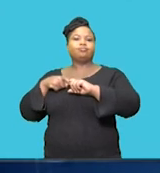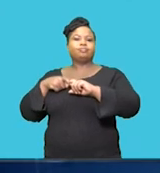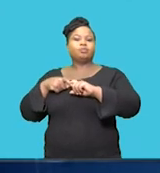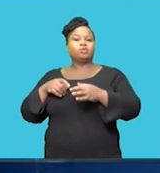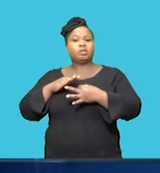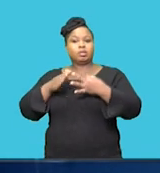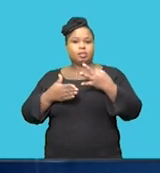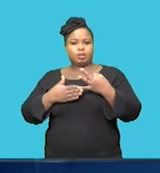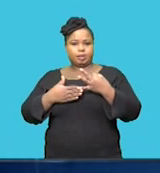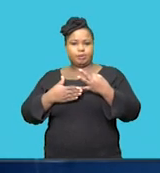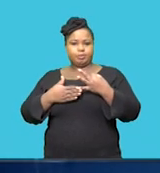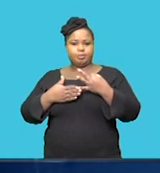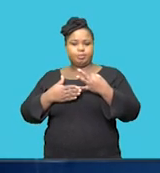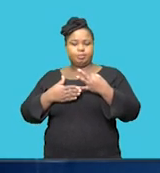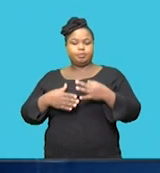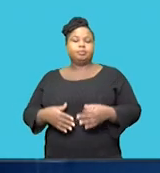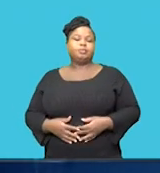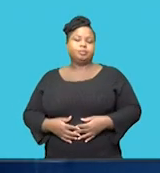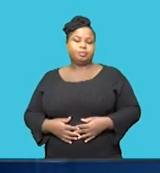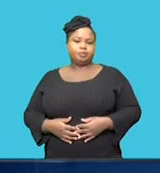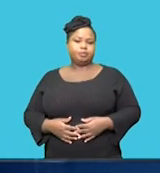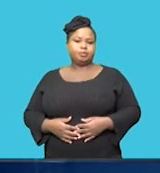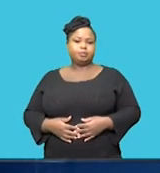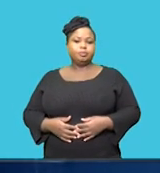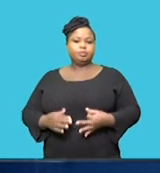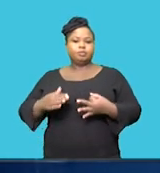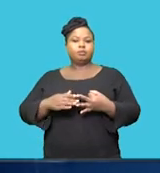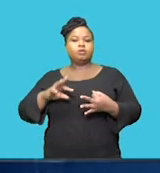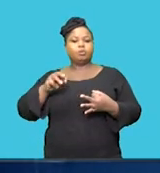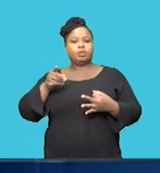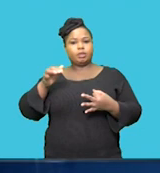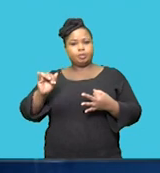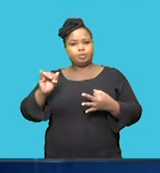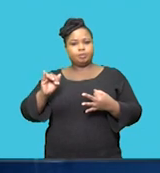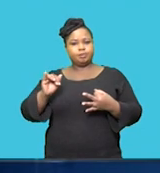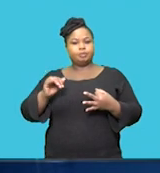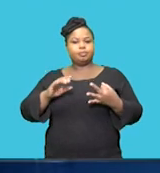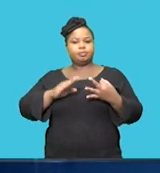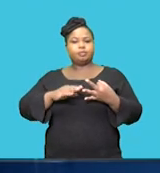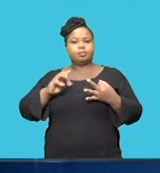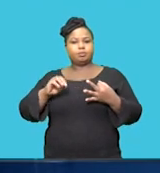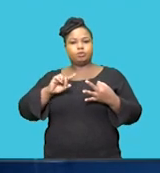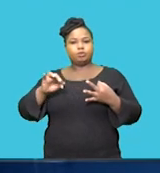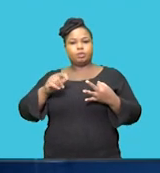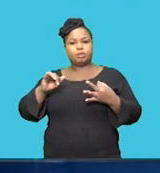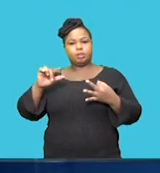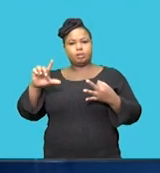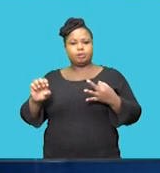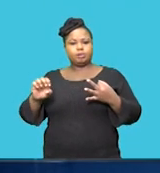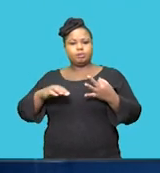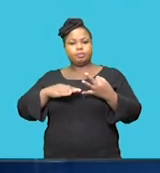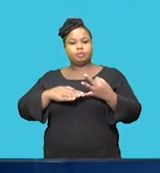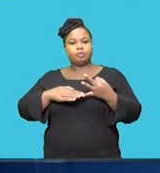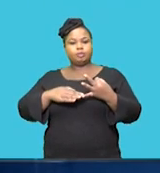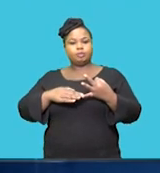trio that we are talking about, being Mr. Willie Madisha, Mr. Mzwandile Nhleko, and